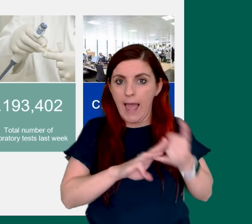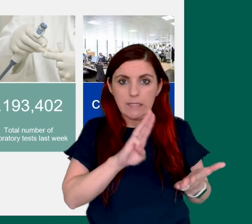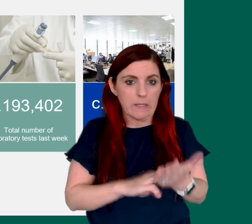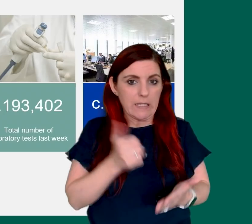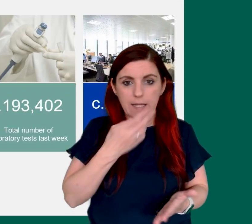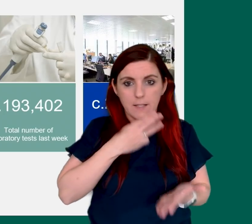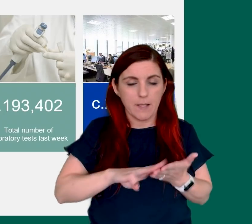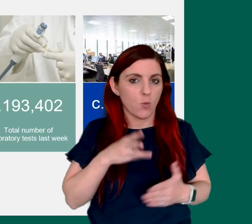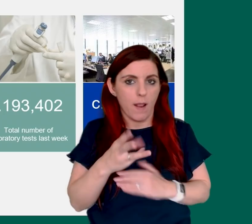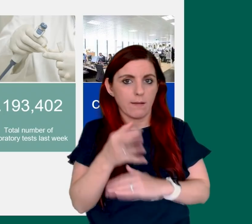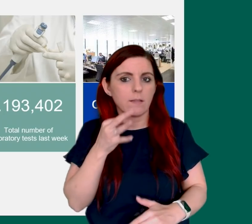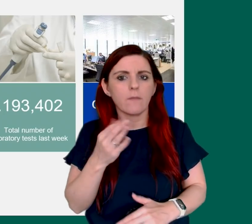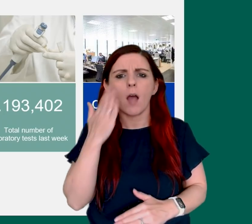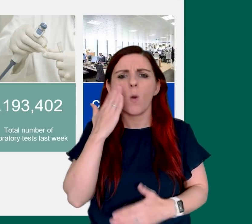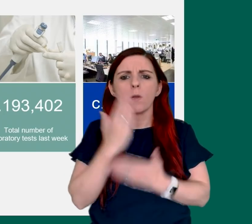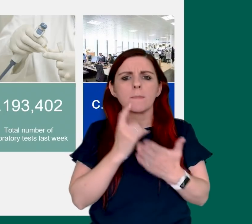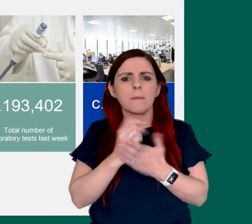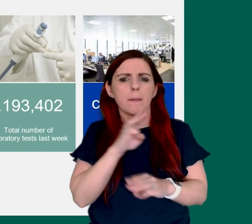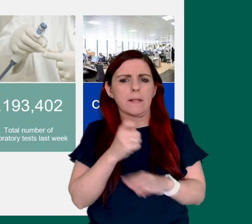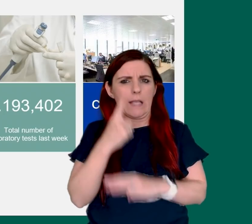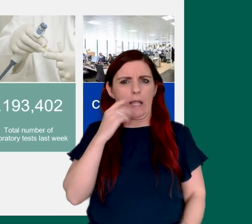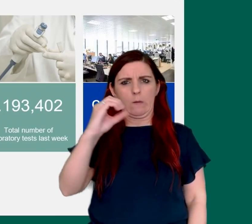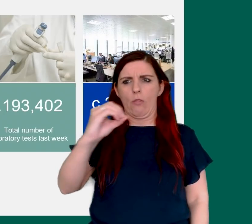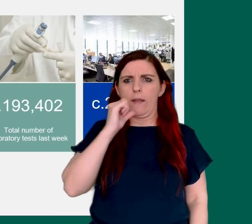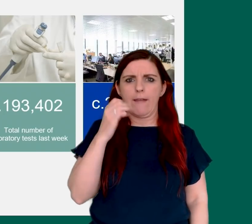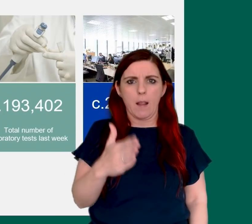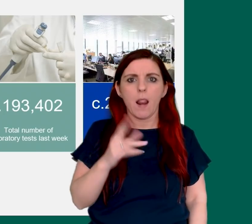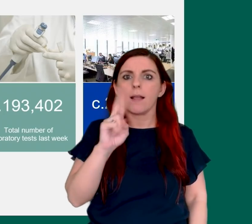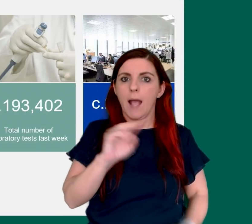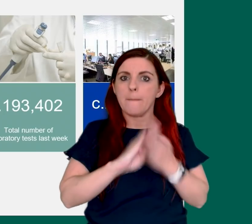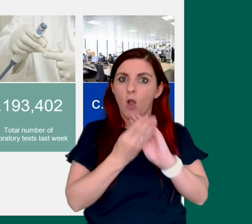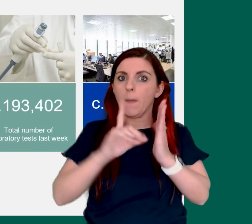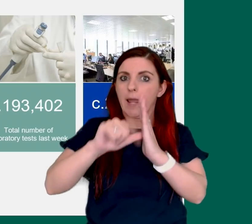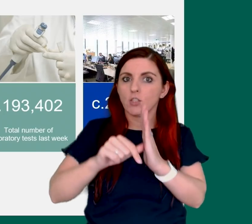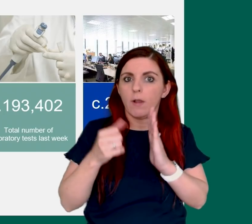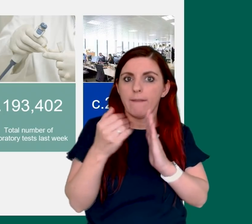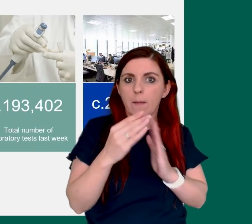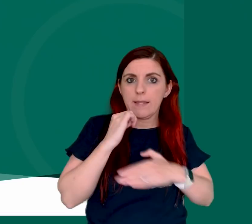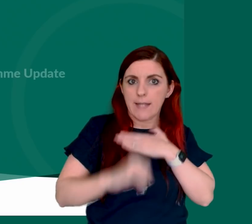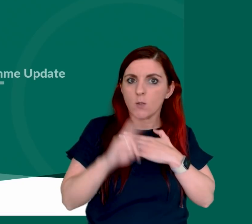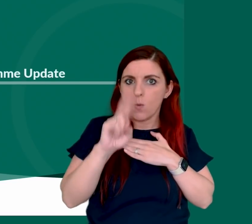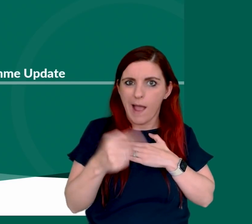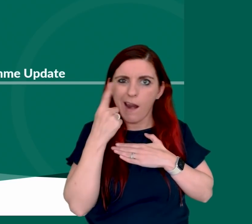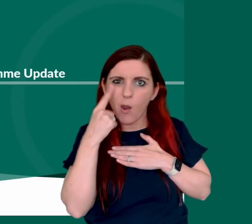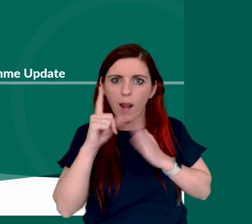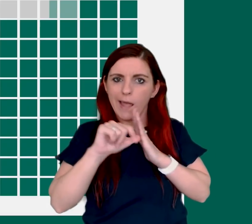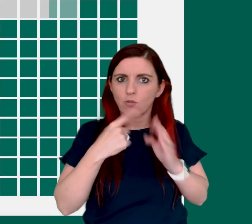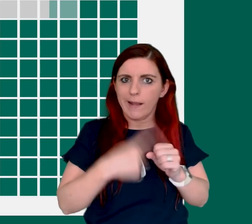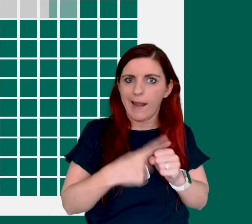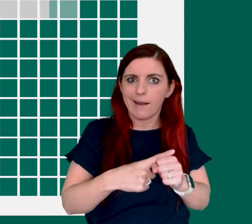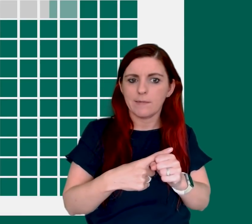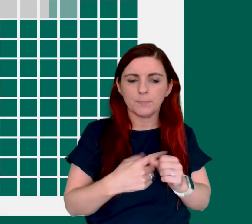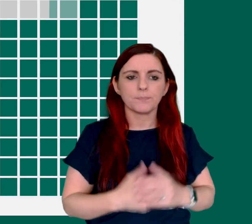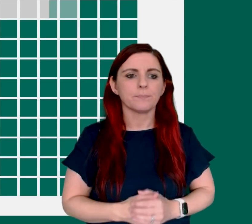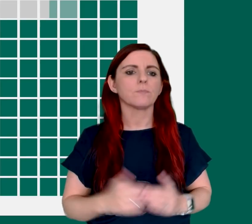suppose, even if people I know sometimes see 0, those slots can become available later in the day for people as well. So just moving